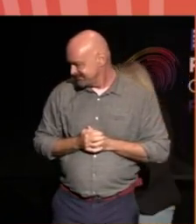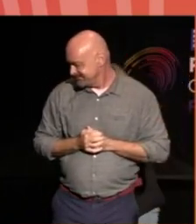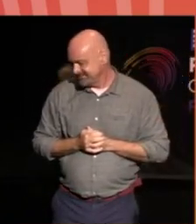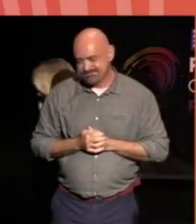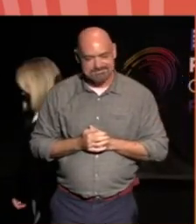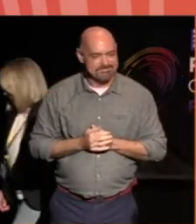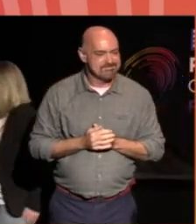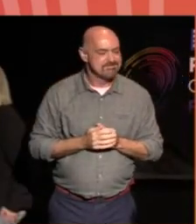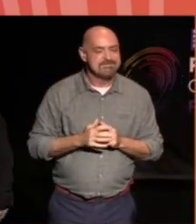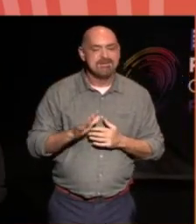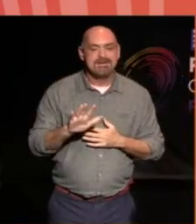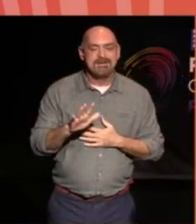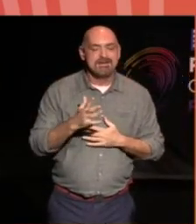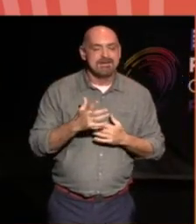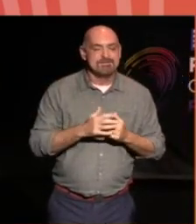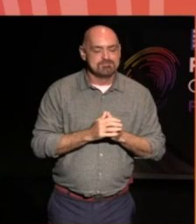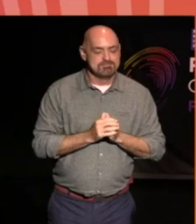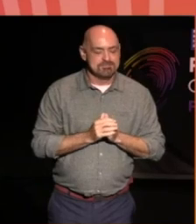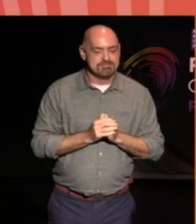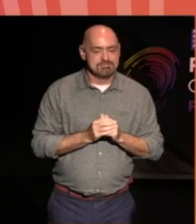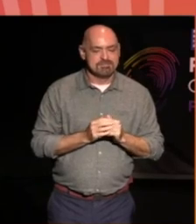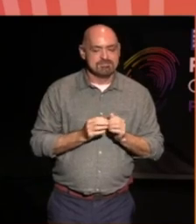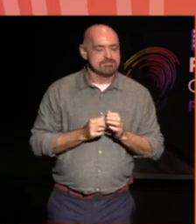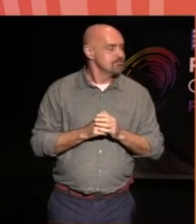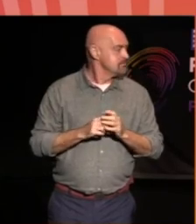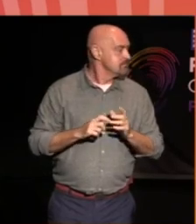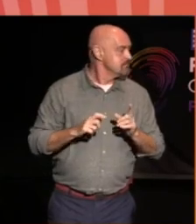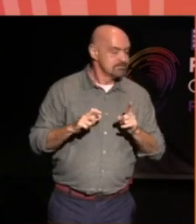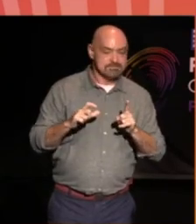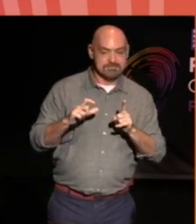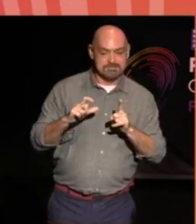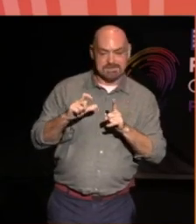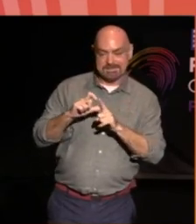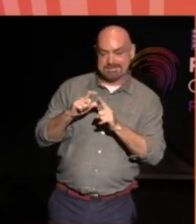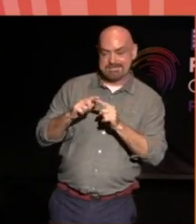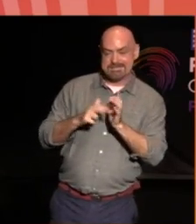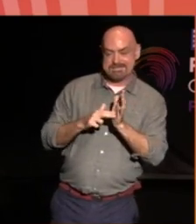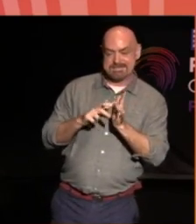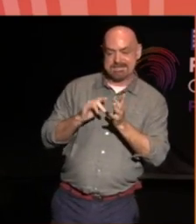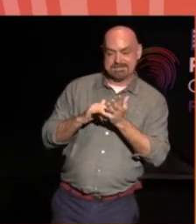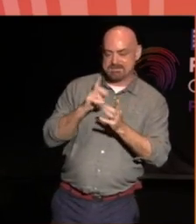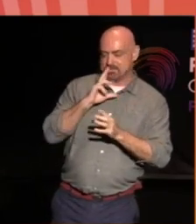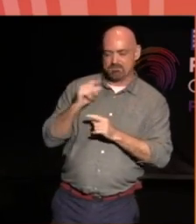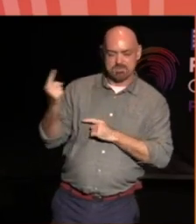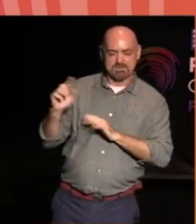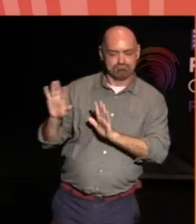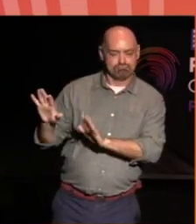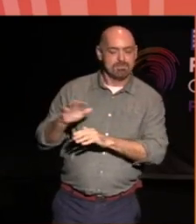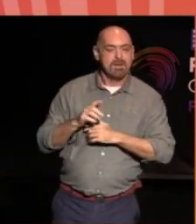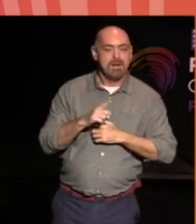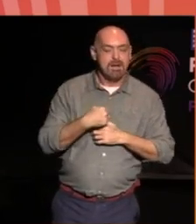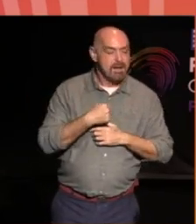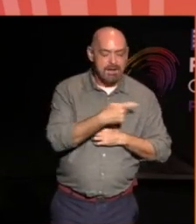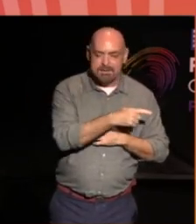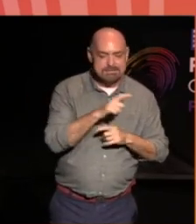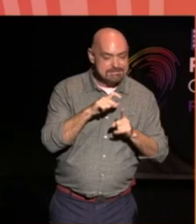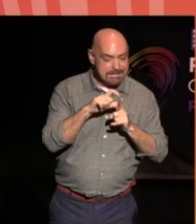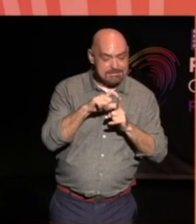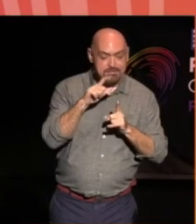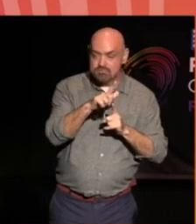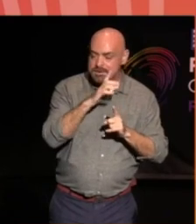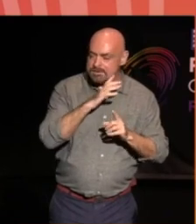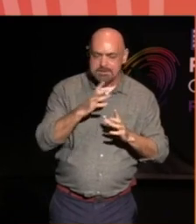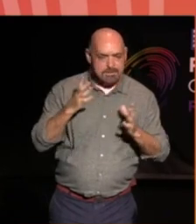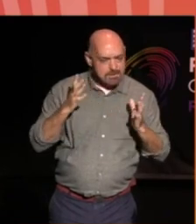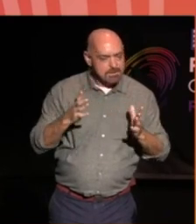I just say a few words. Dennis, I'll let Dennis speak for himself, but he has some really, really taken the